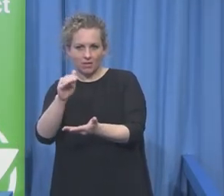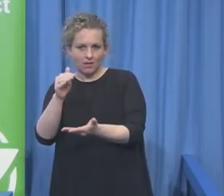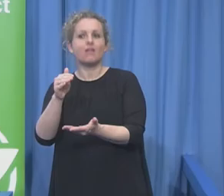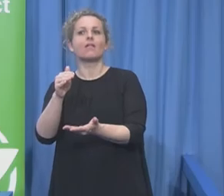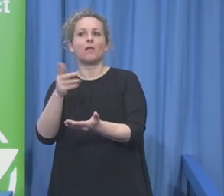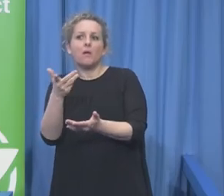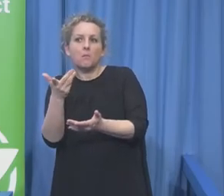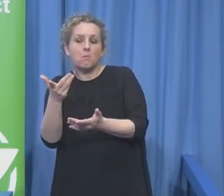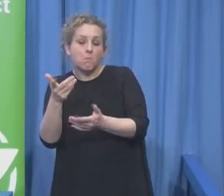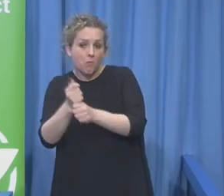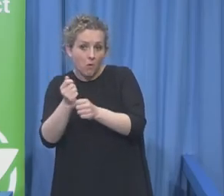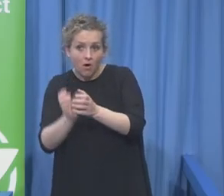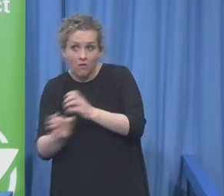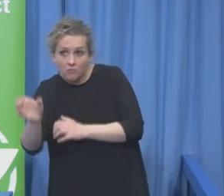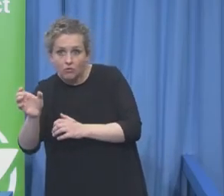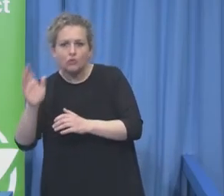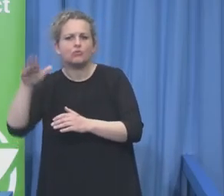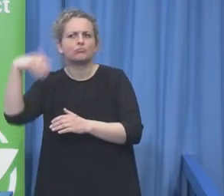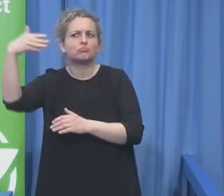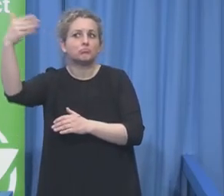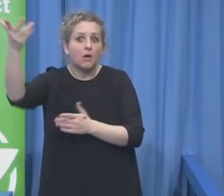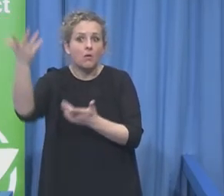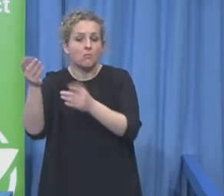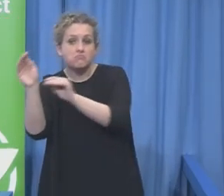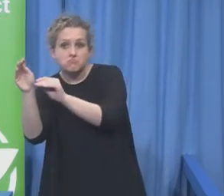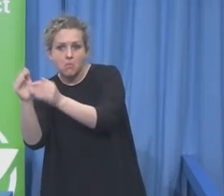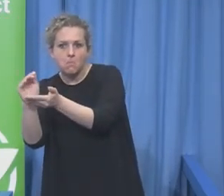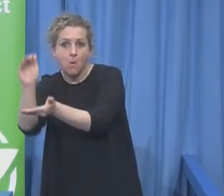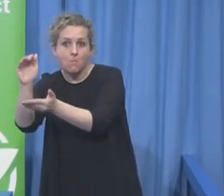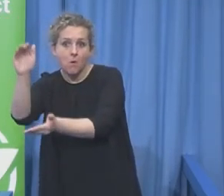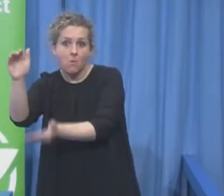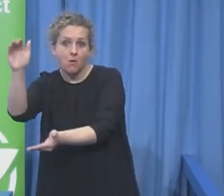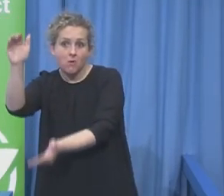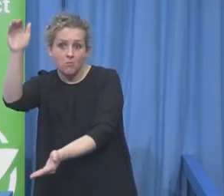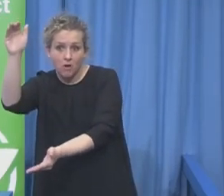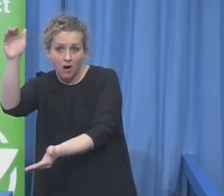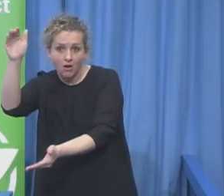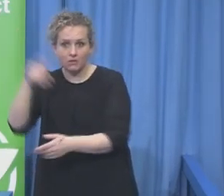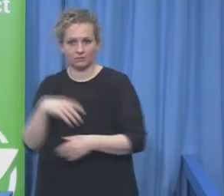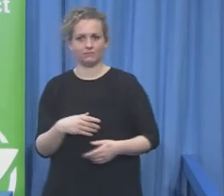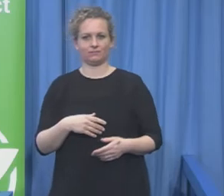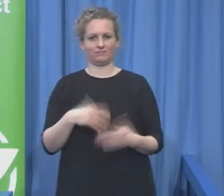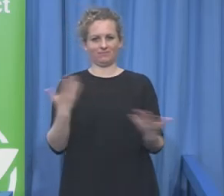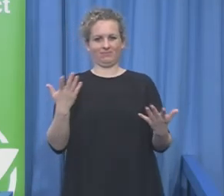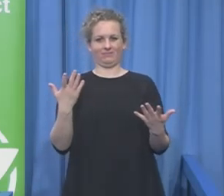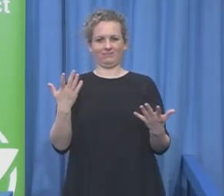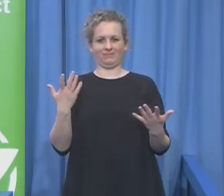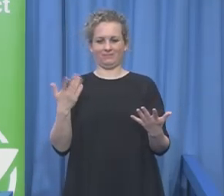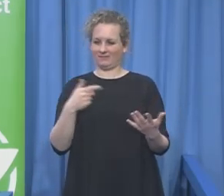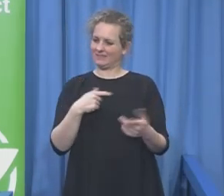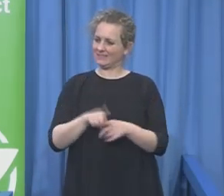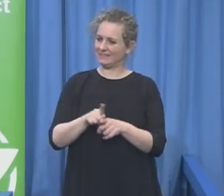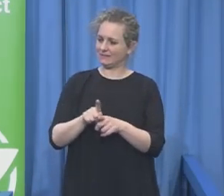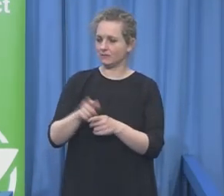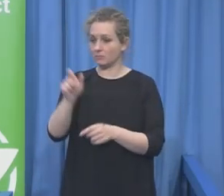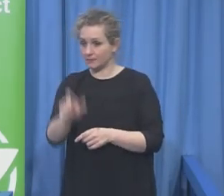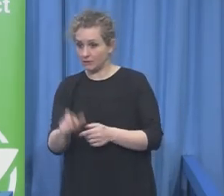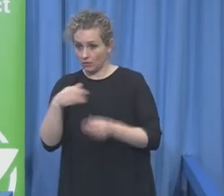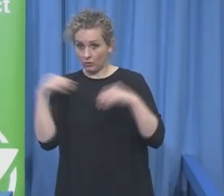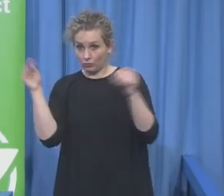able to find like-minded people and scale it up. When it comes to other countries, yes, we have people, we had people visiting